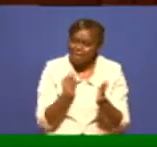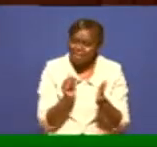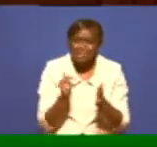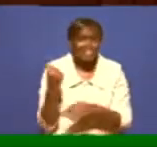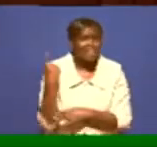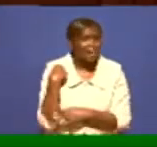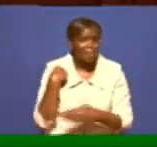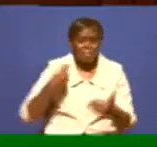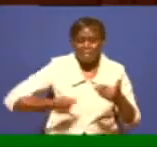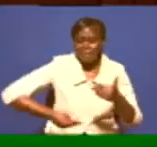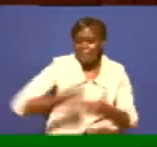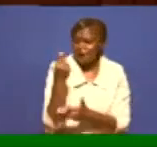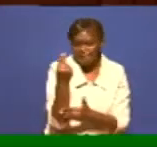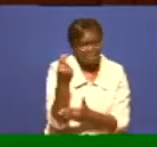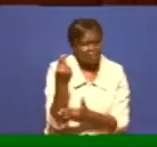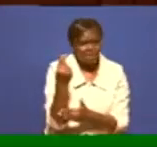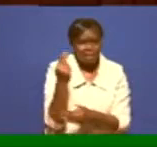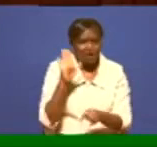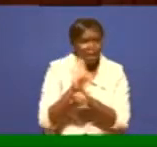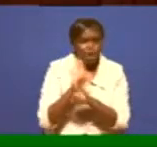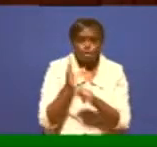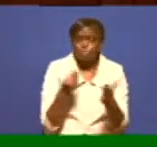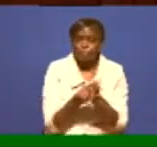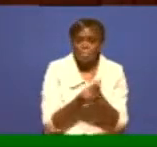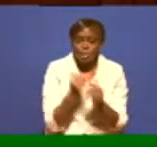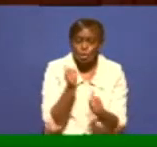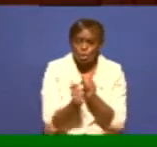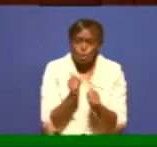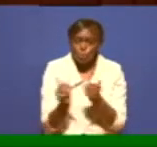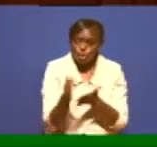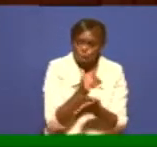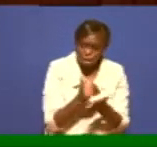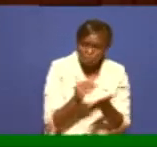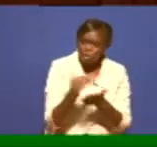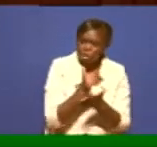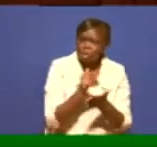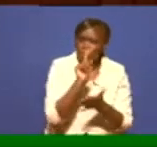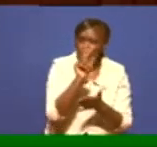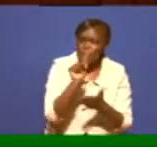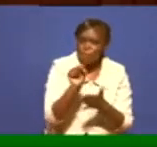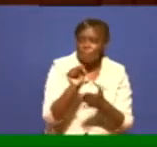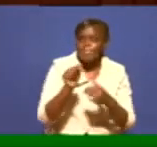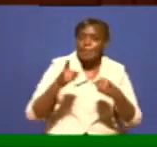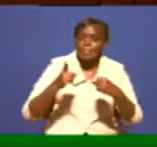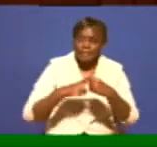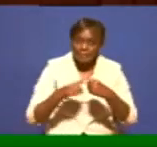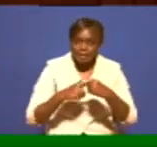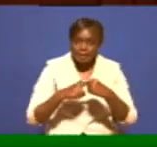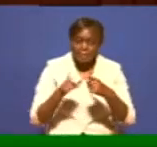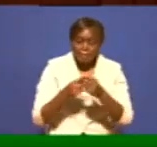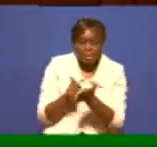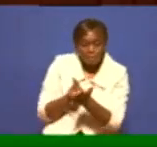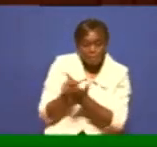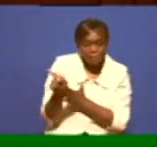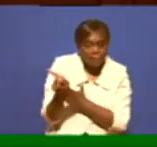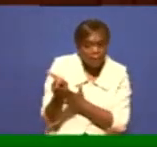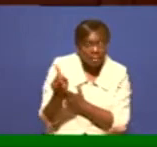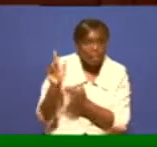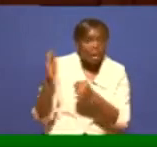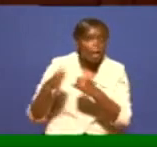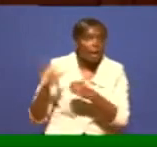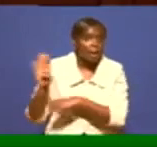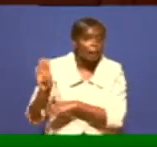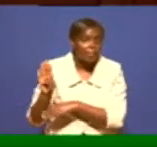a huge chunk of money which you are collecting, because we are collecting around 1.6 and you are paying around 9 billion. Leaving us